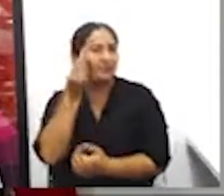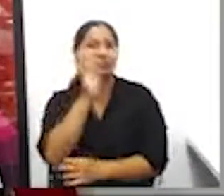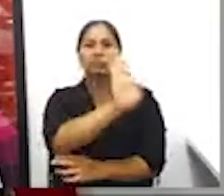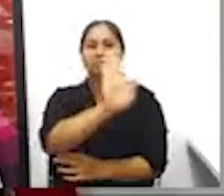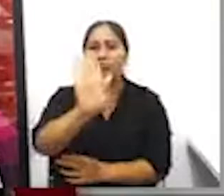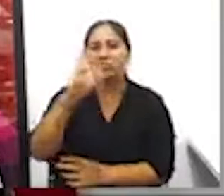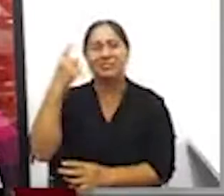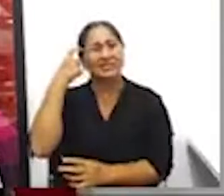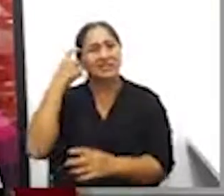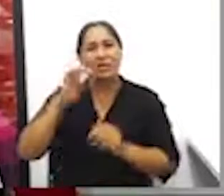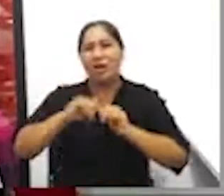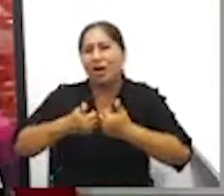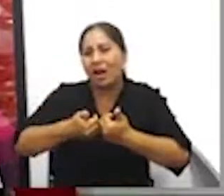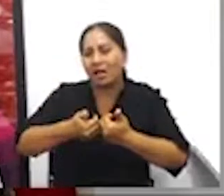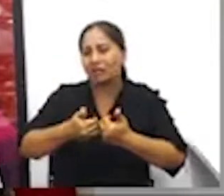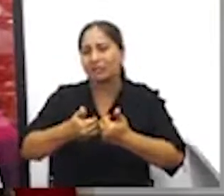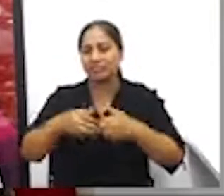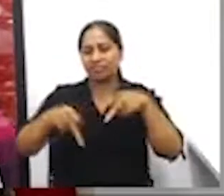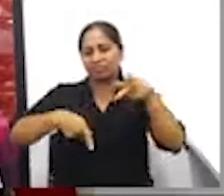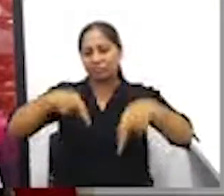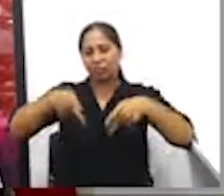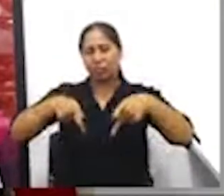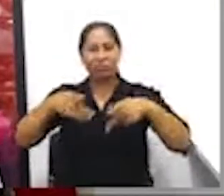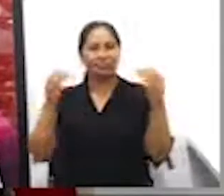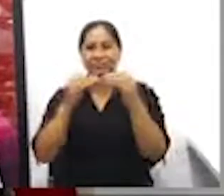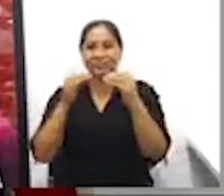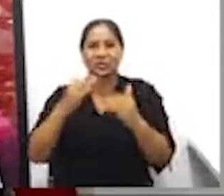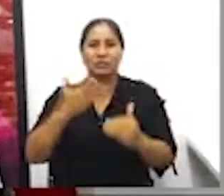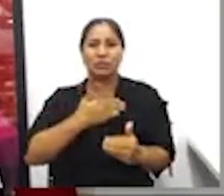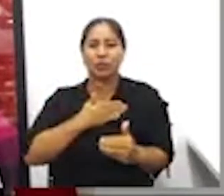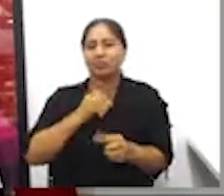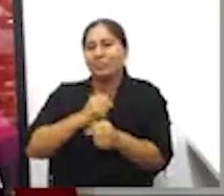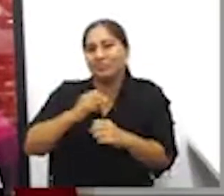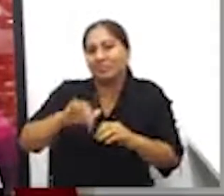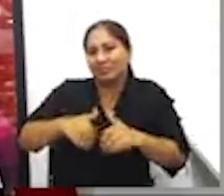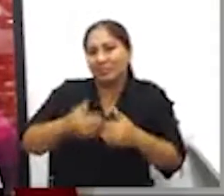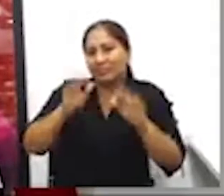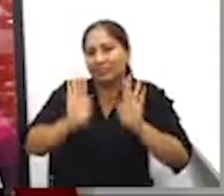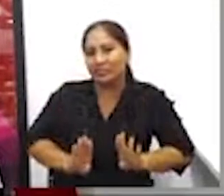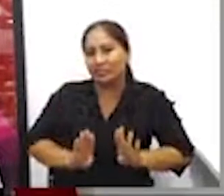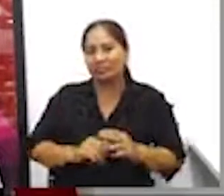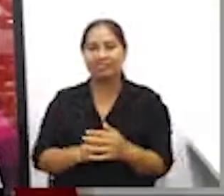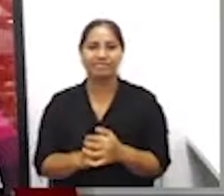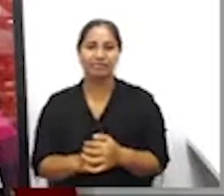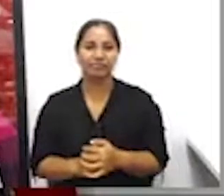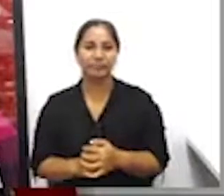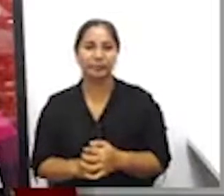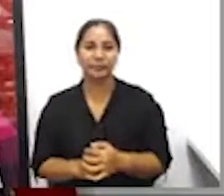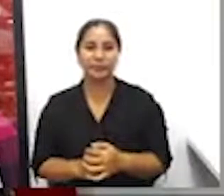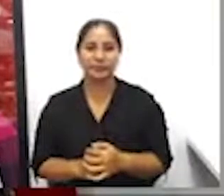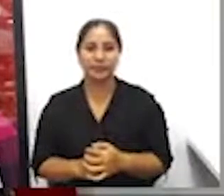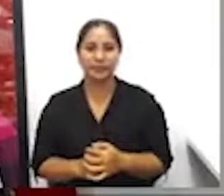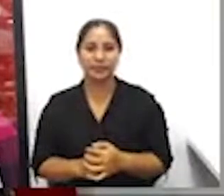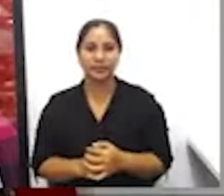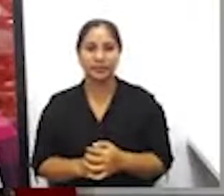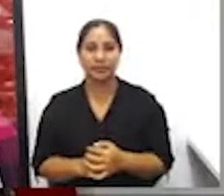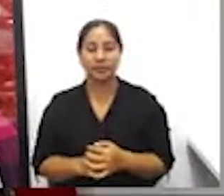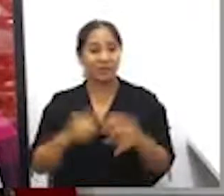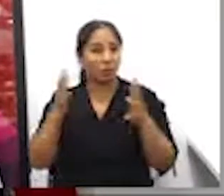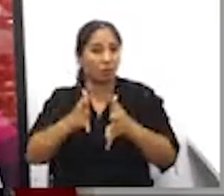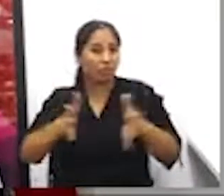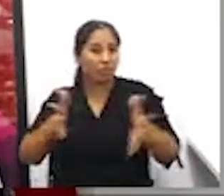do you think people like me, who do have some authority as Deputy Secretary of State, not lots, but